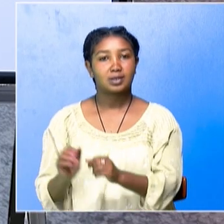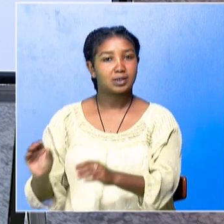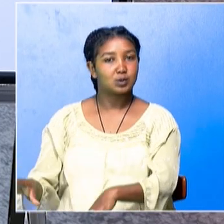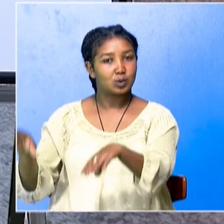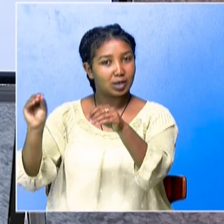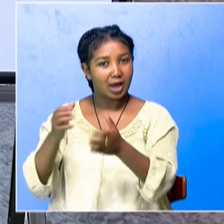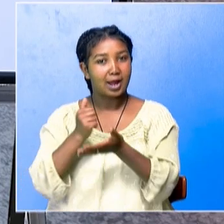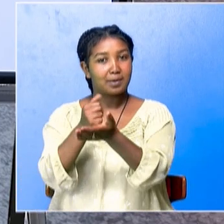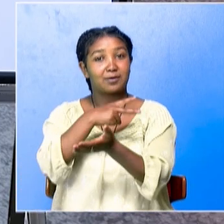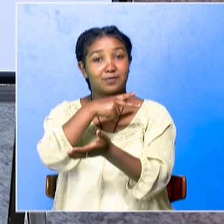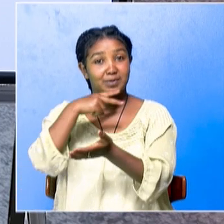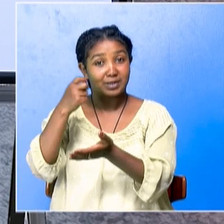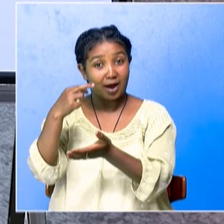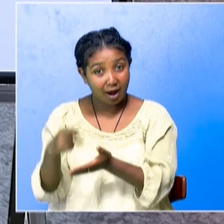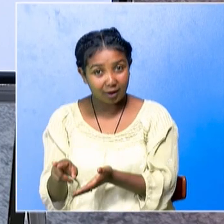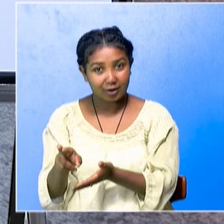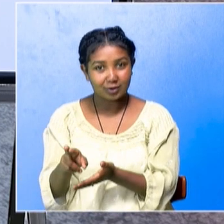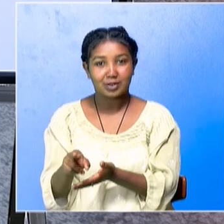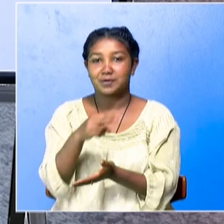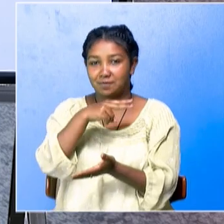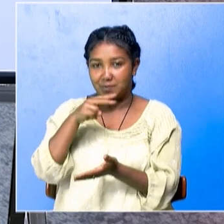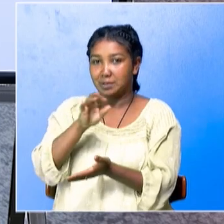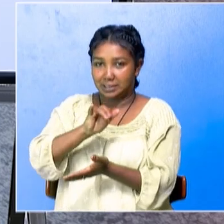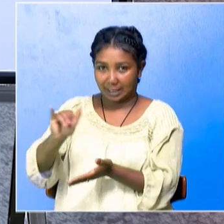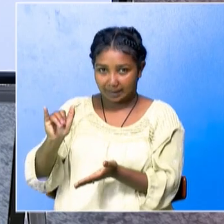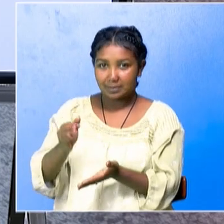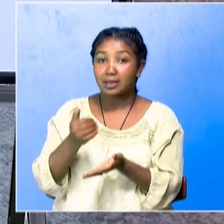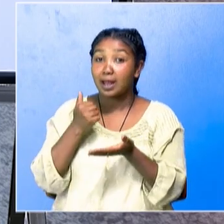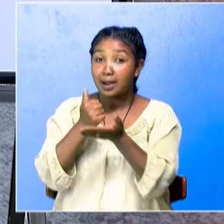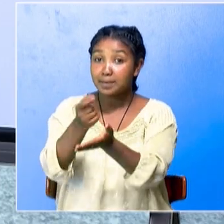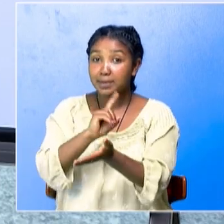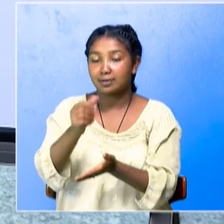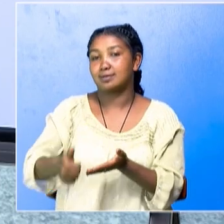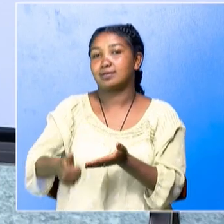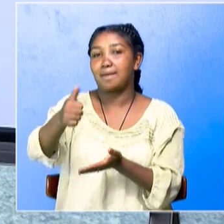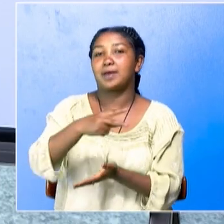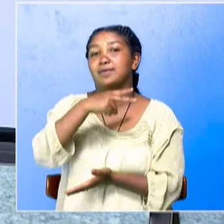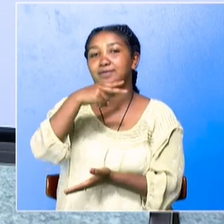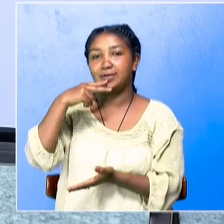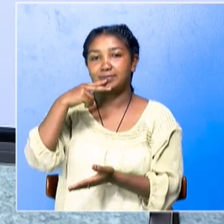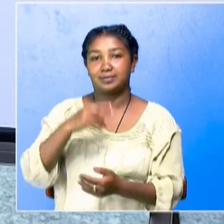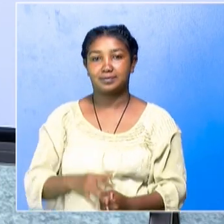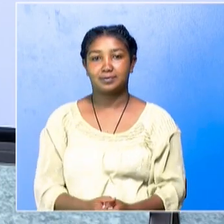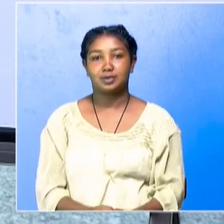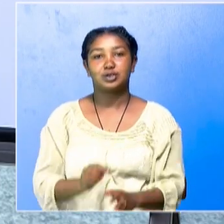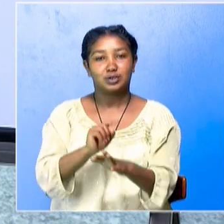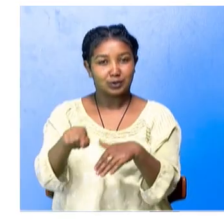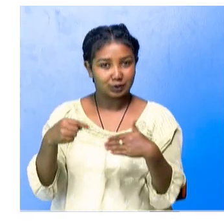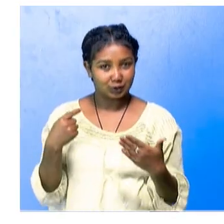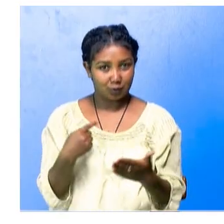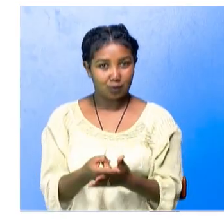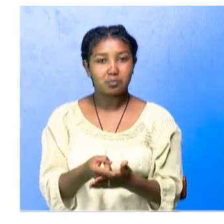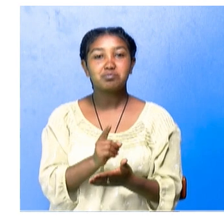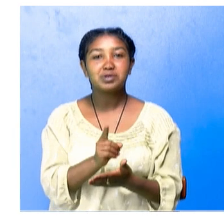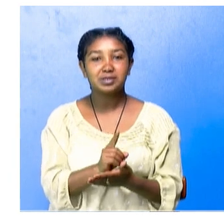Students, helping verbs are also verbs that help the main verb. So,